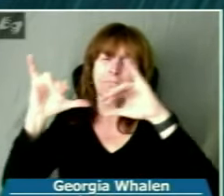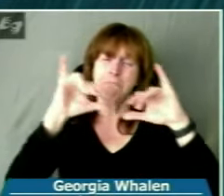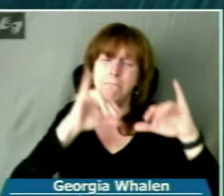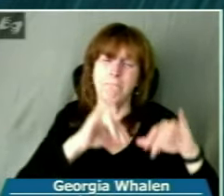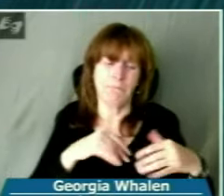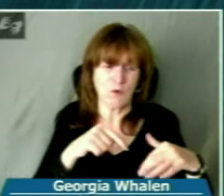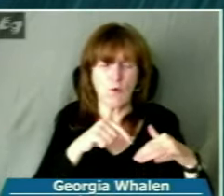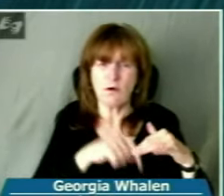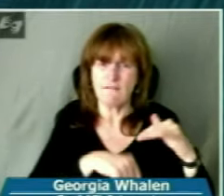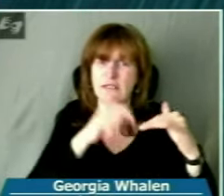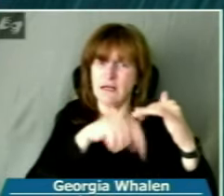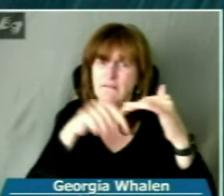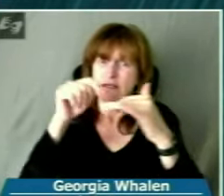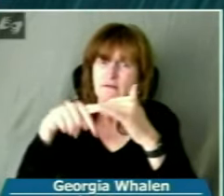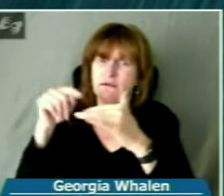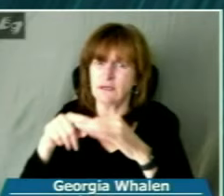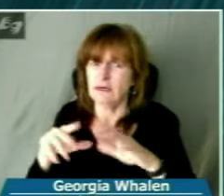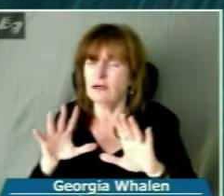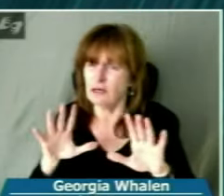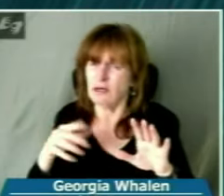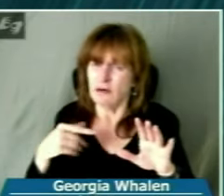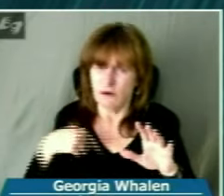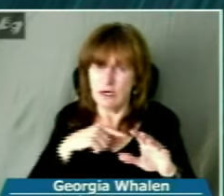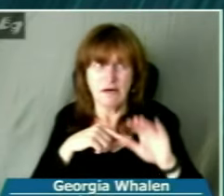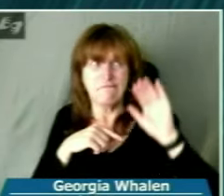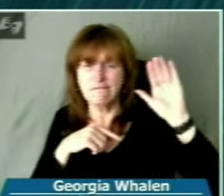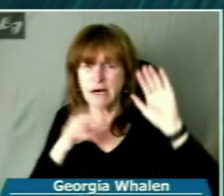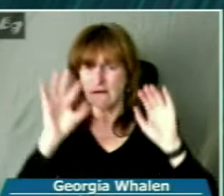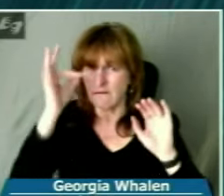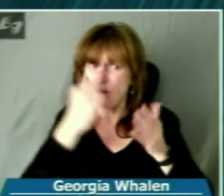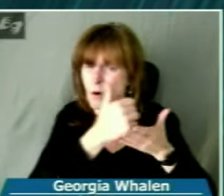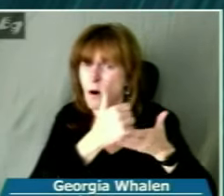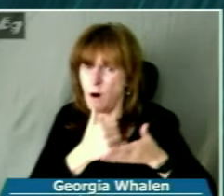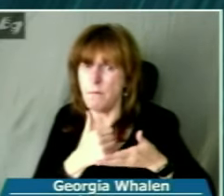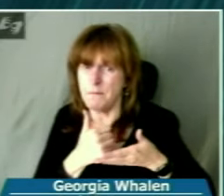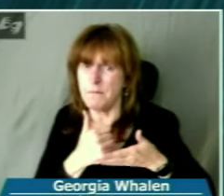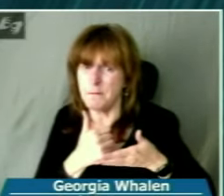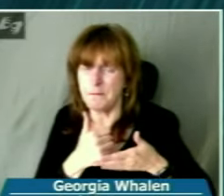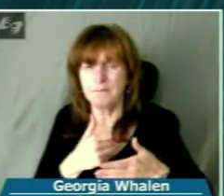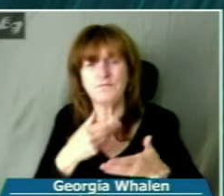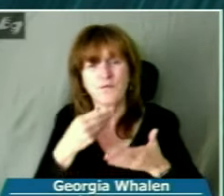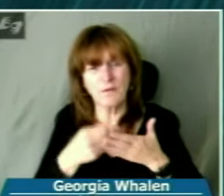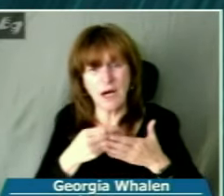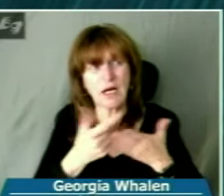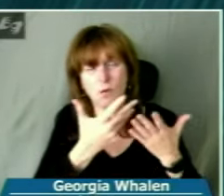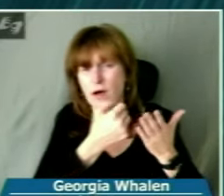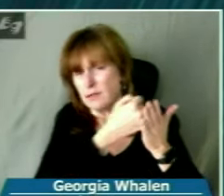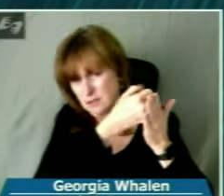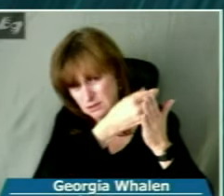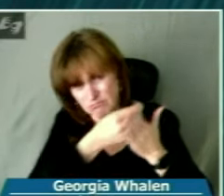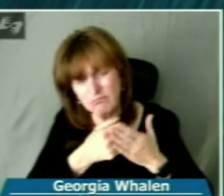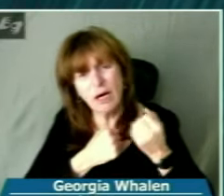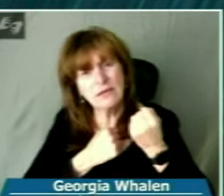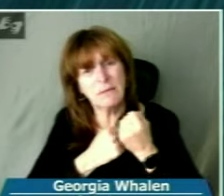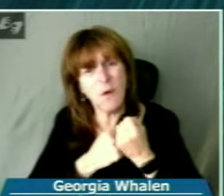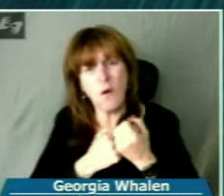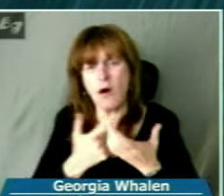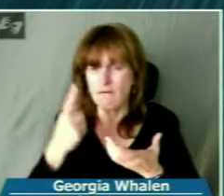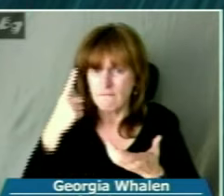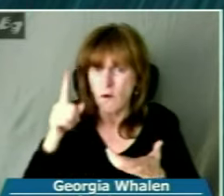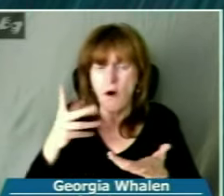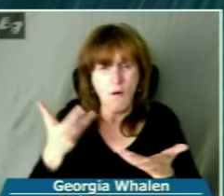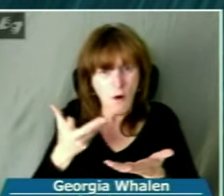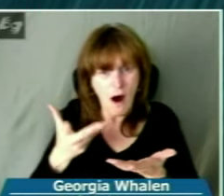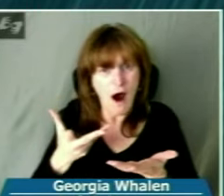and I think we're going to need assistance to help cities continue to deliver the services and the recovery that we all want to get